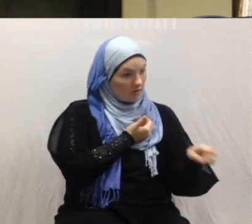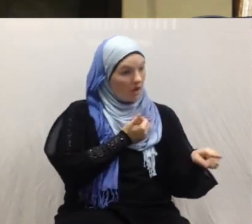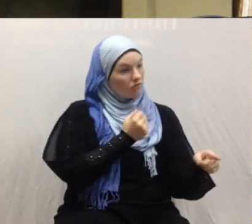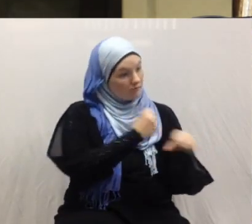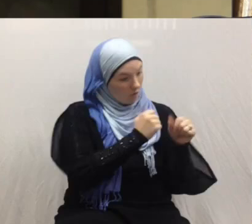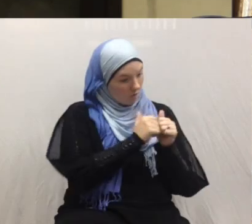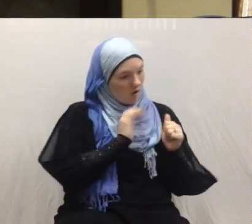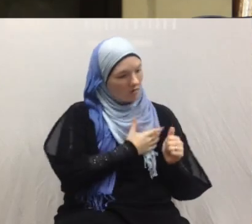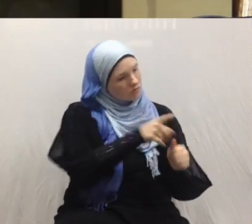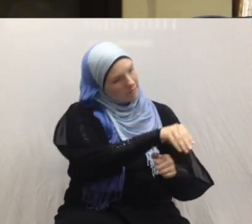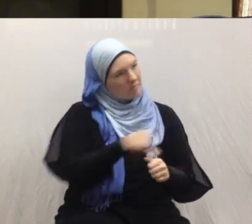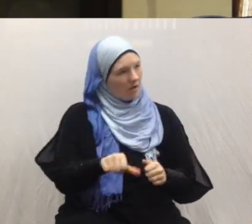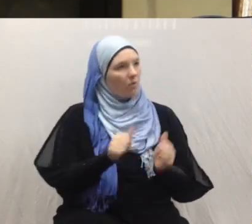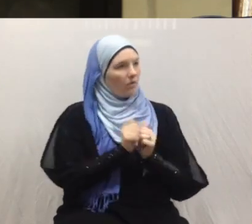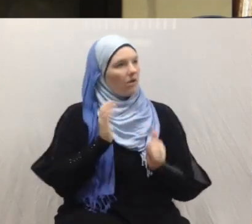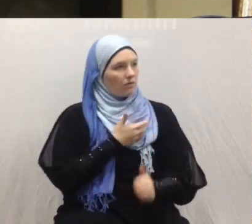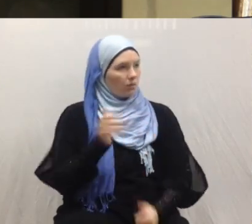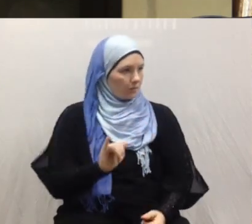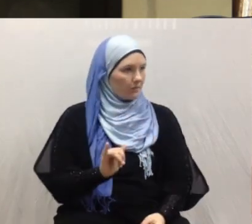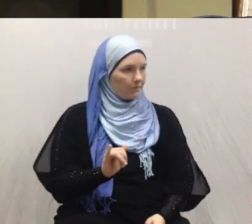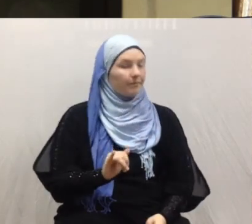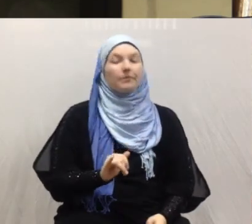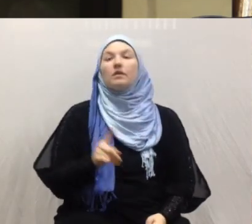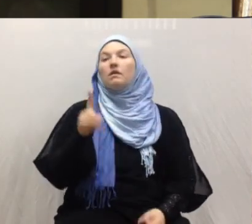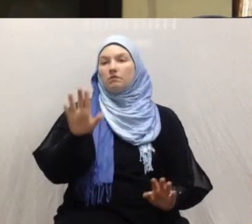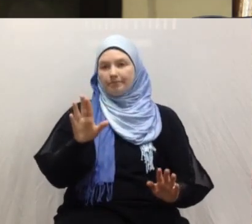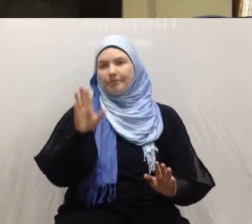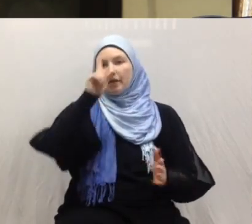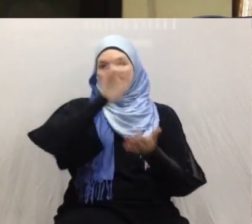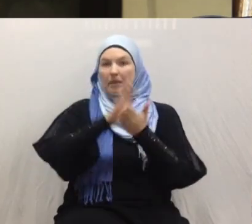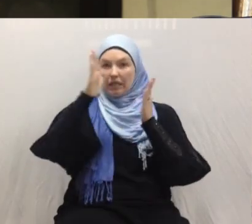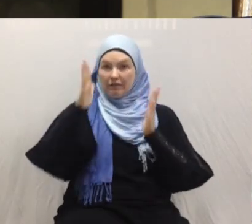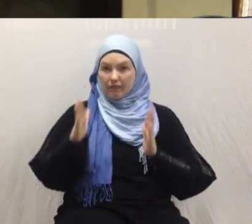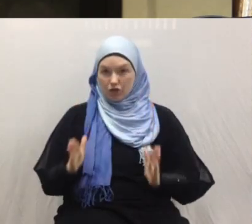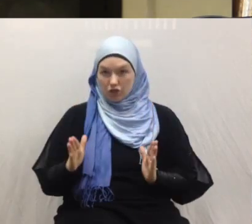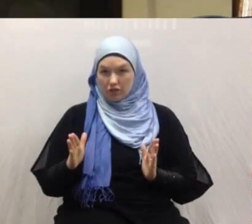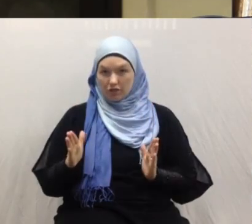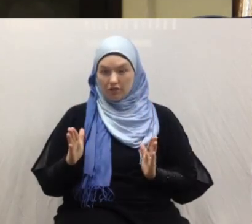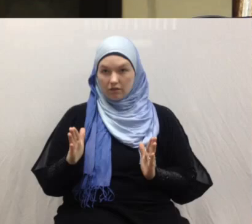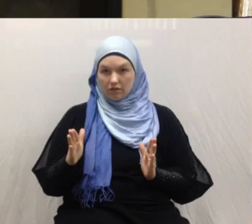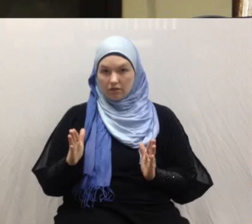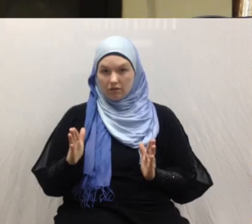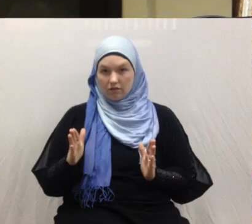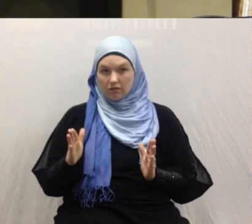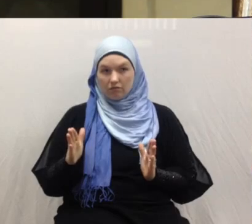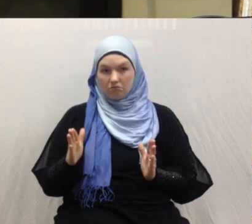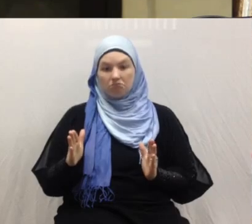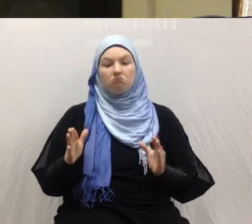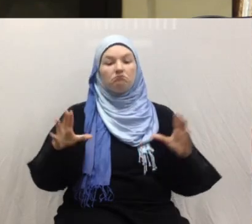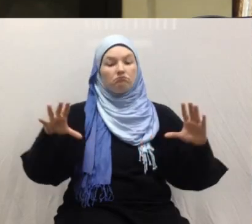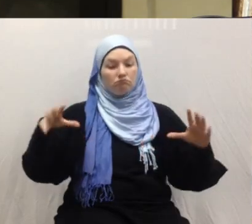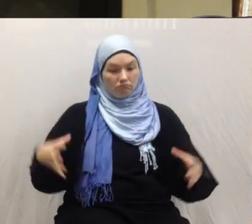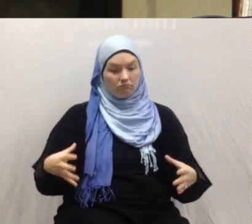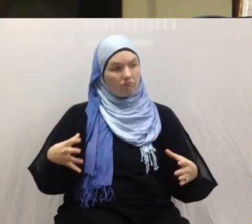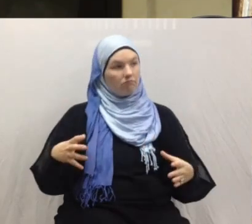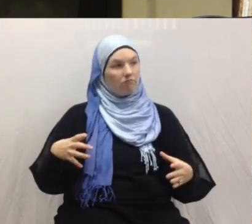believers. Look at this condition now. The believers are financing all the war of defense to